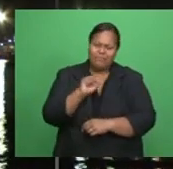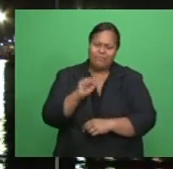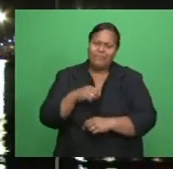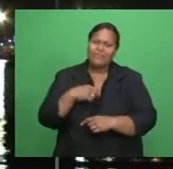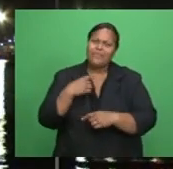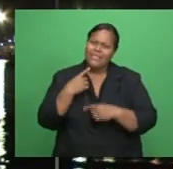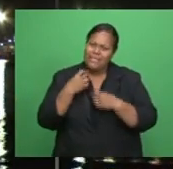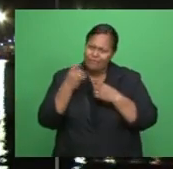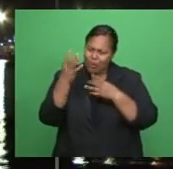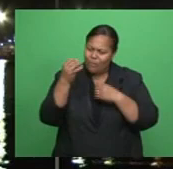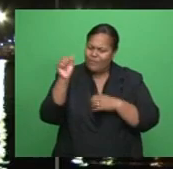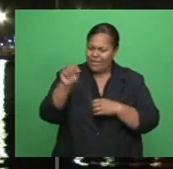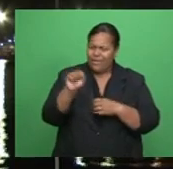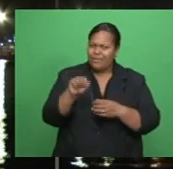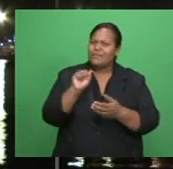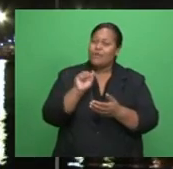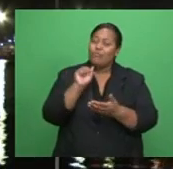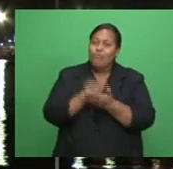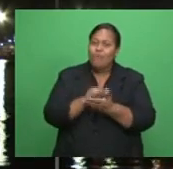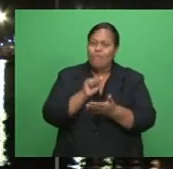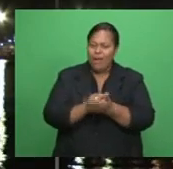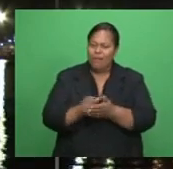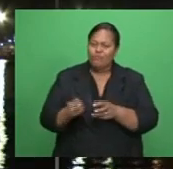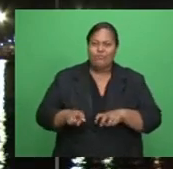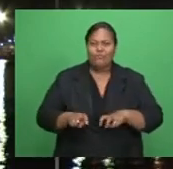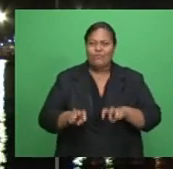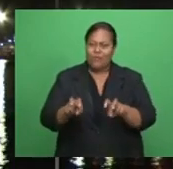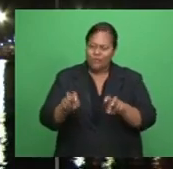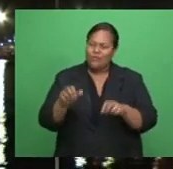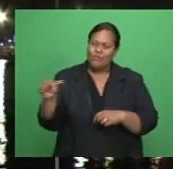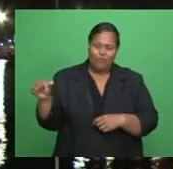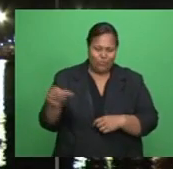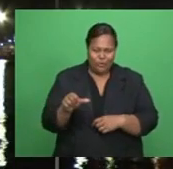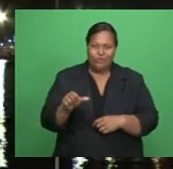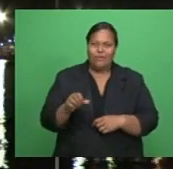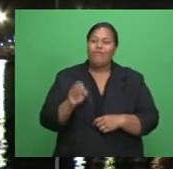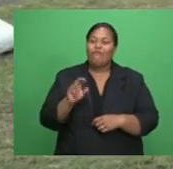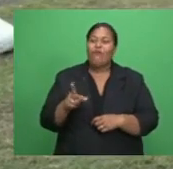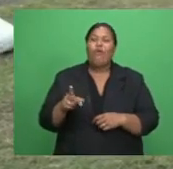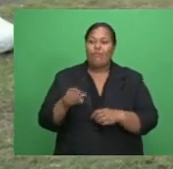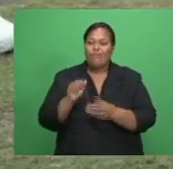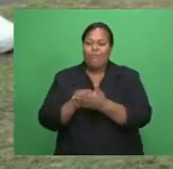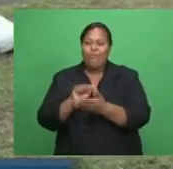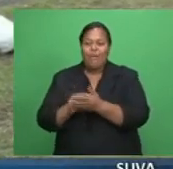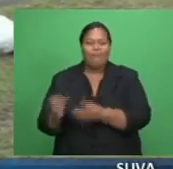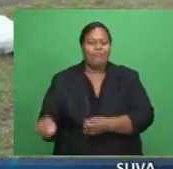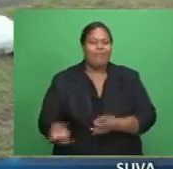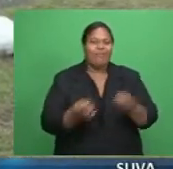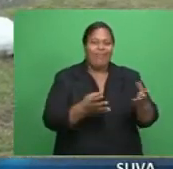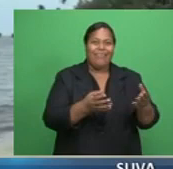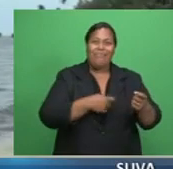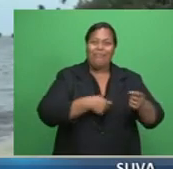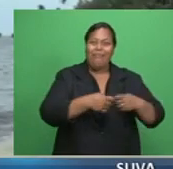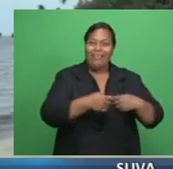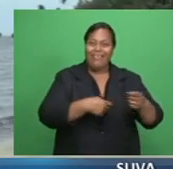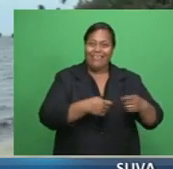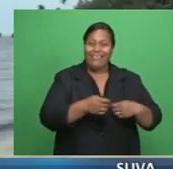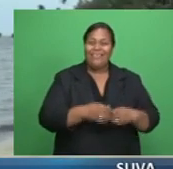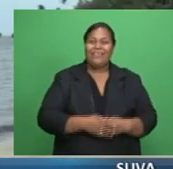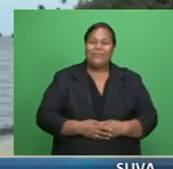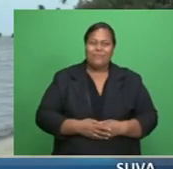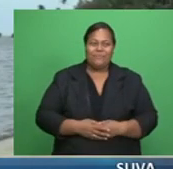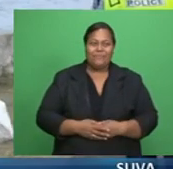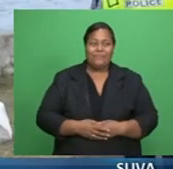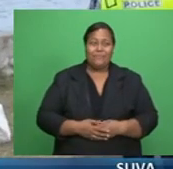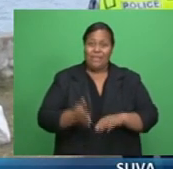communities and helps get goods and crops to market. Ritika Pratap has more. This new road with a retaining wall to protect